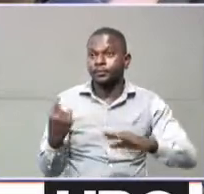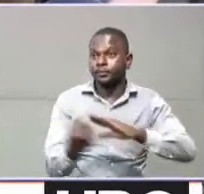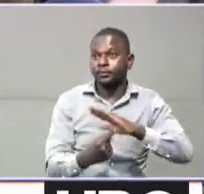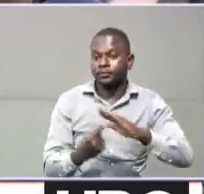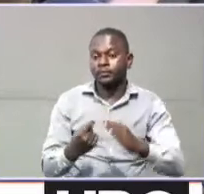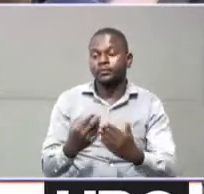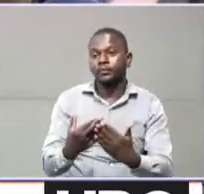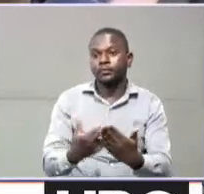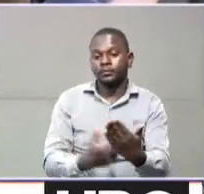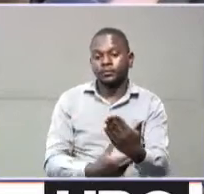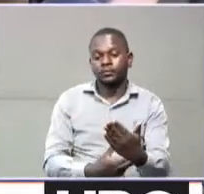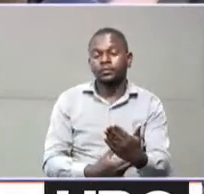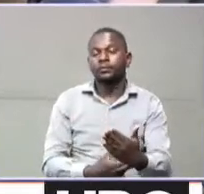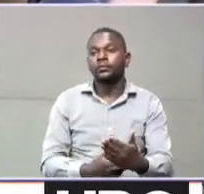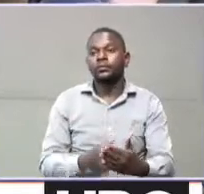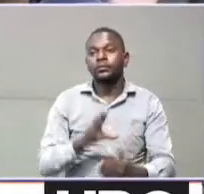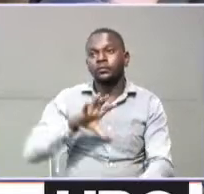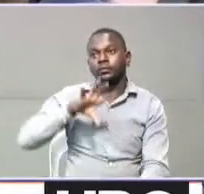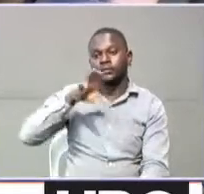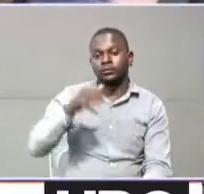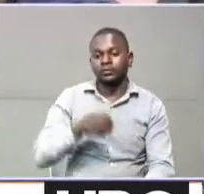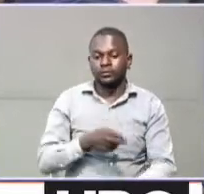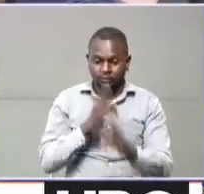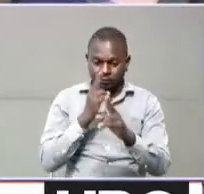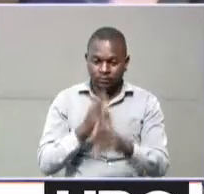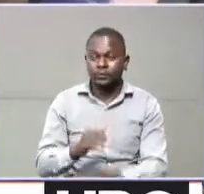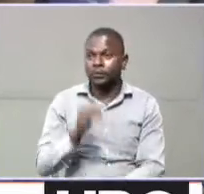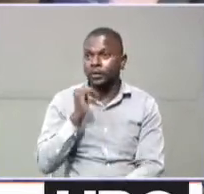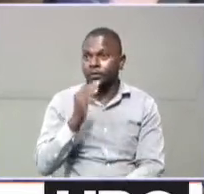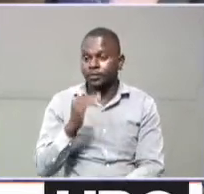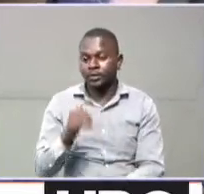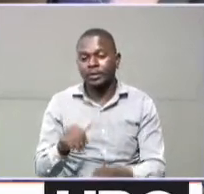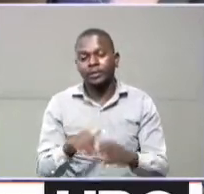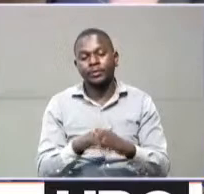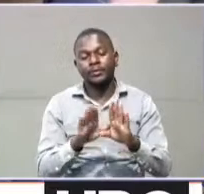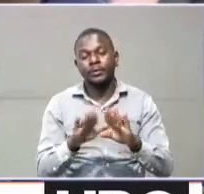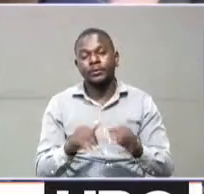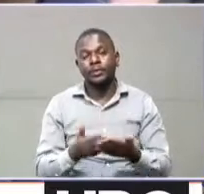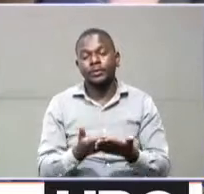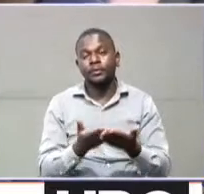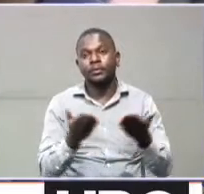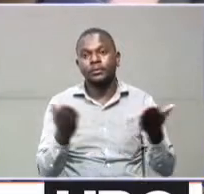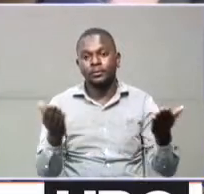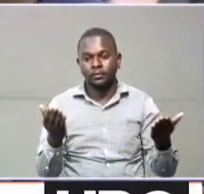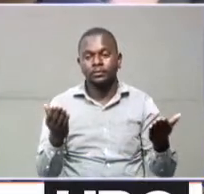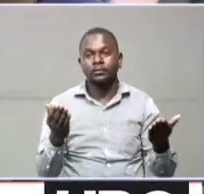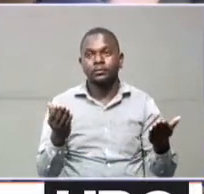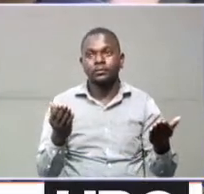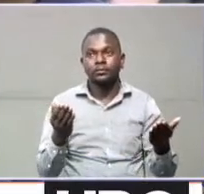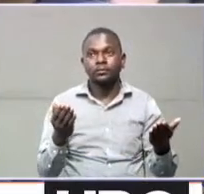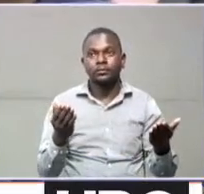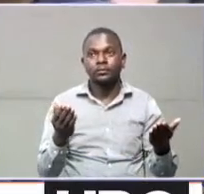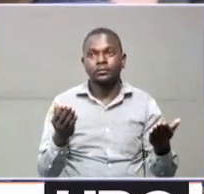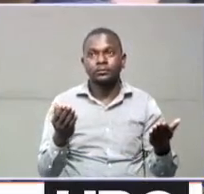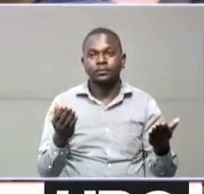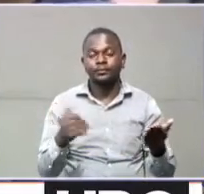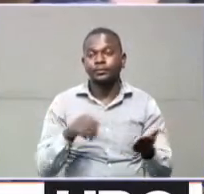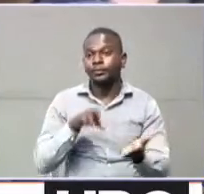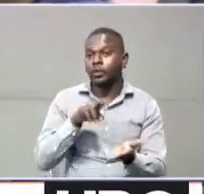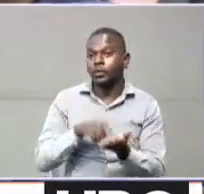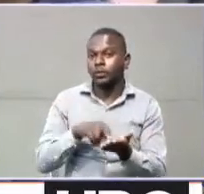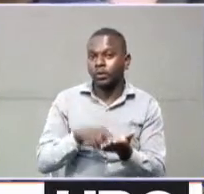report in the region at home speaker and colleagues it is on